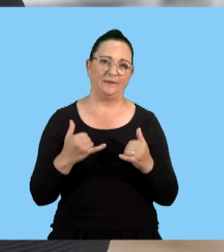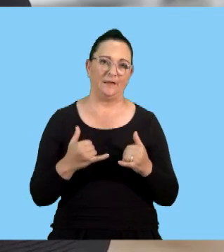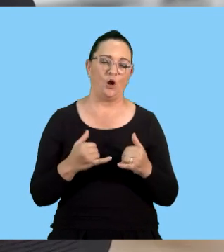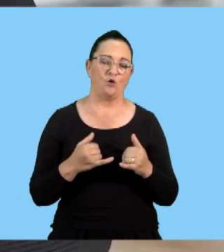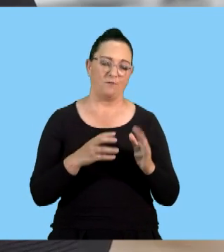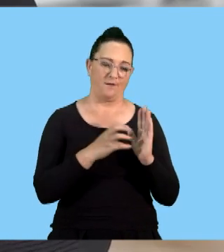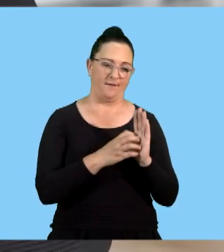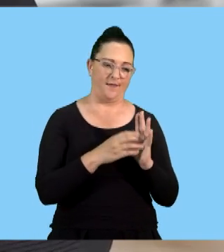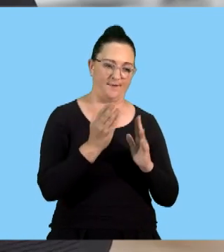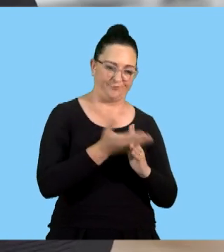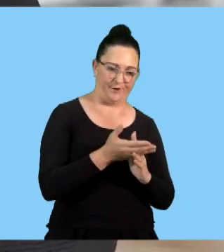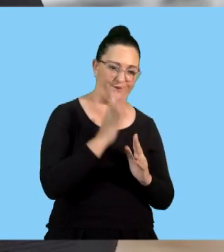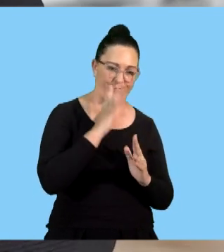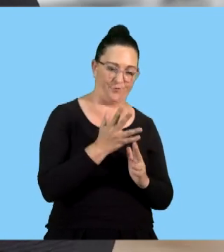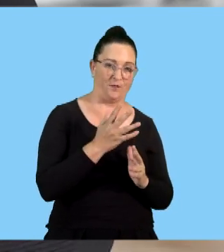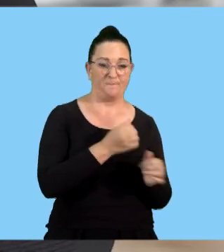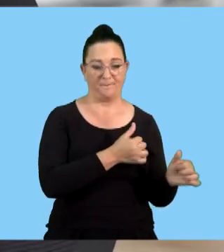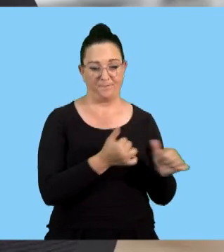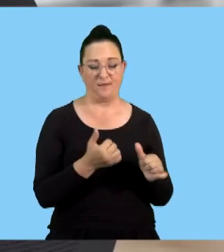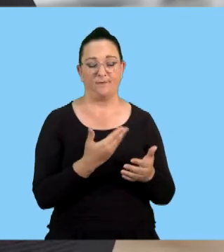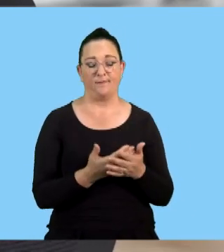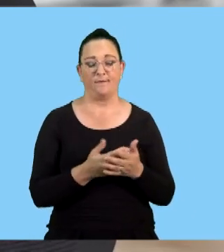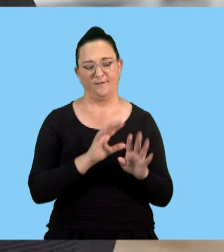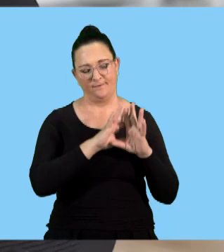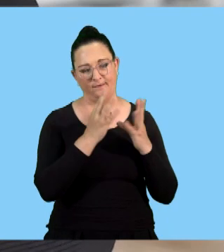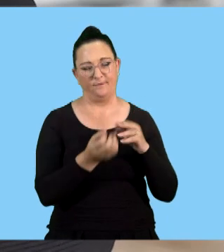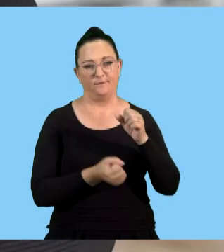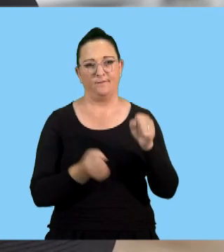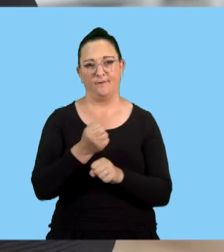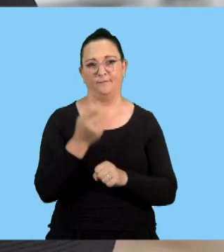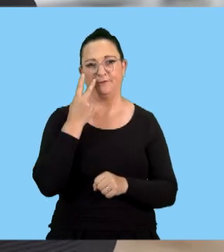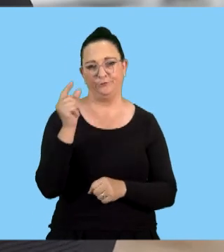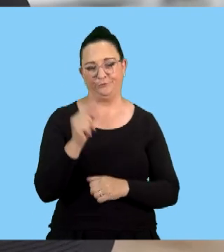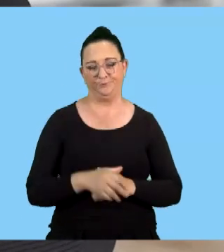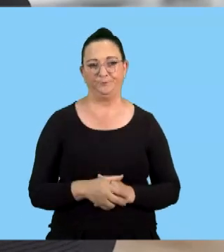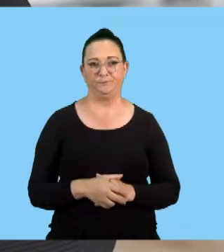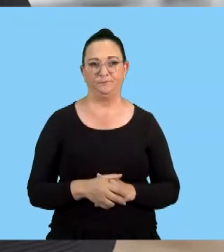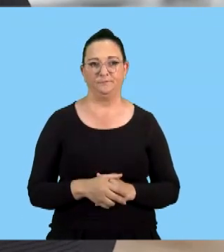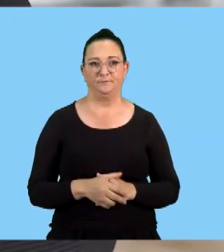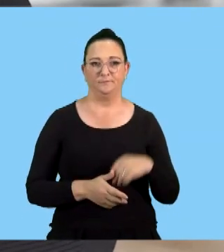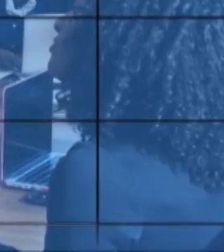go on a quick break. And then when we come back, we wrap up everything. I'll see you just now.